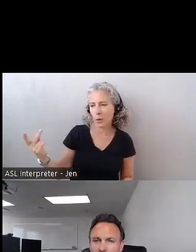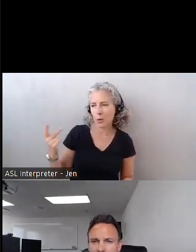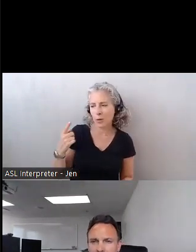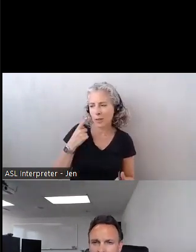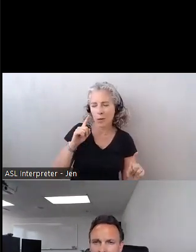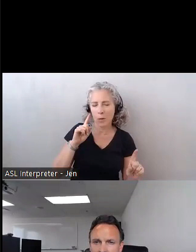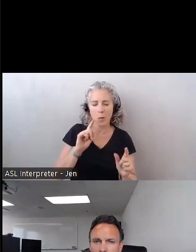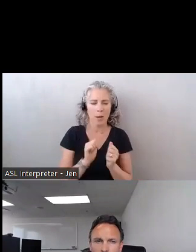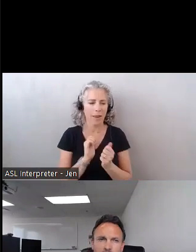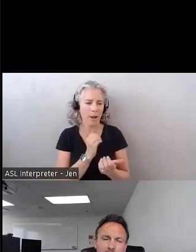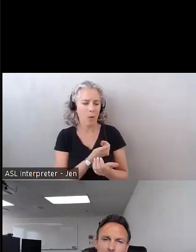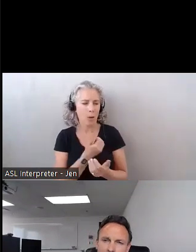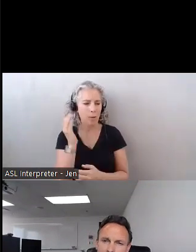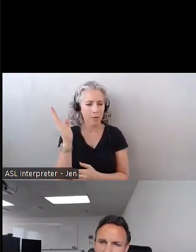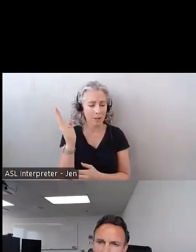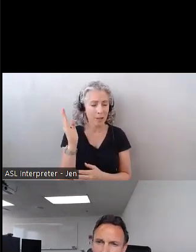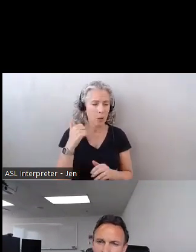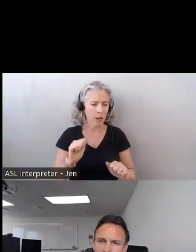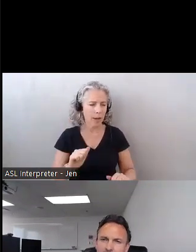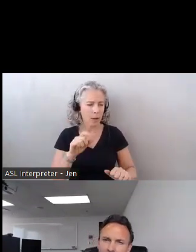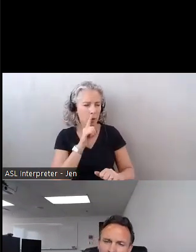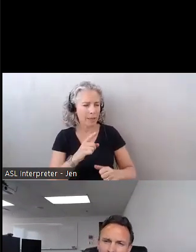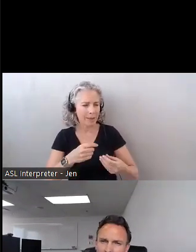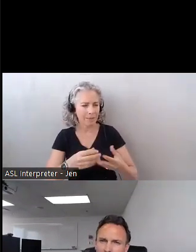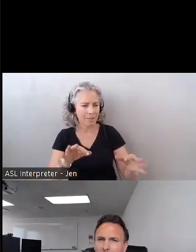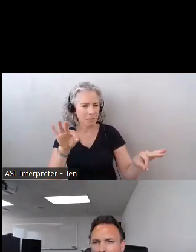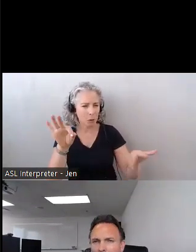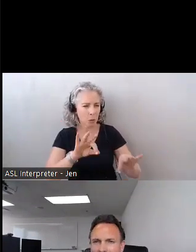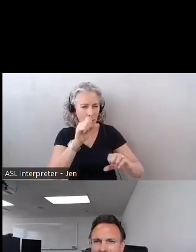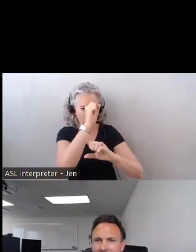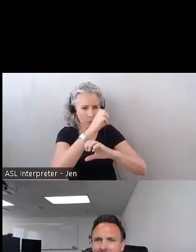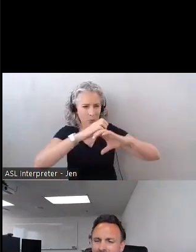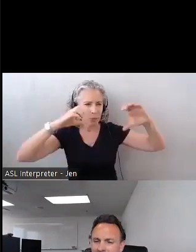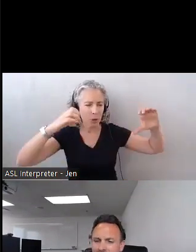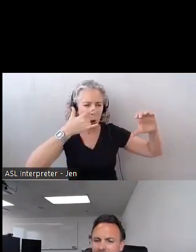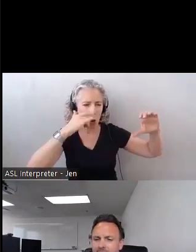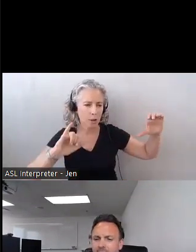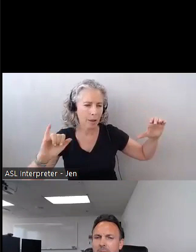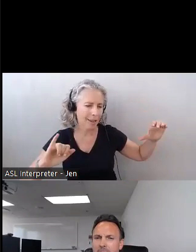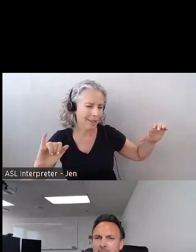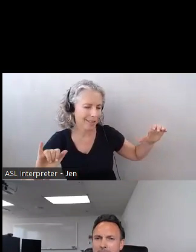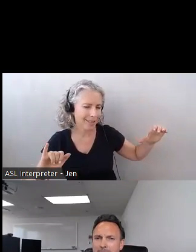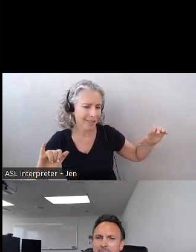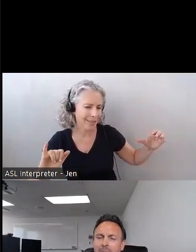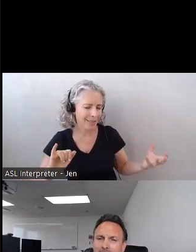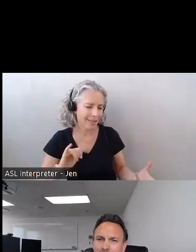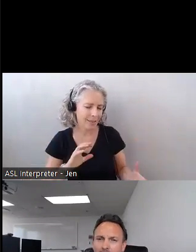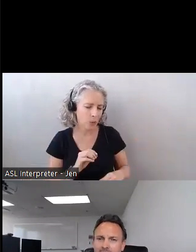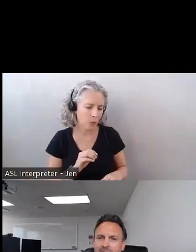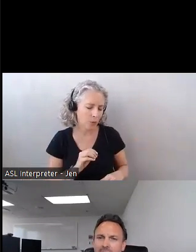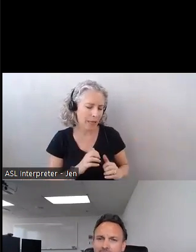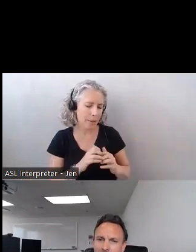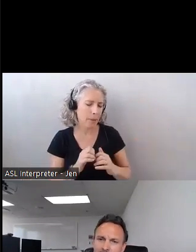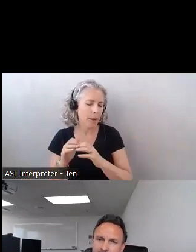this presentation today, we're going to be able to paint a picture for you of our part in kind of, implementing